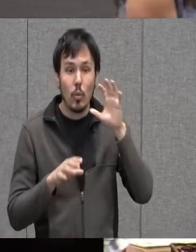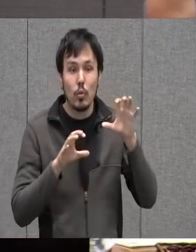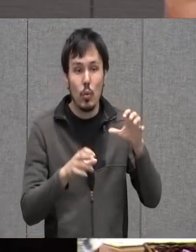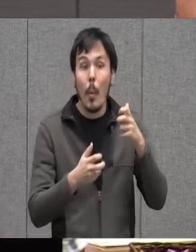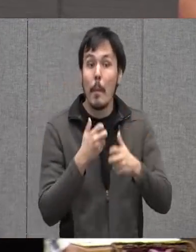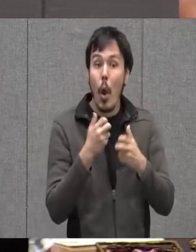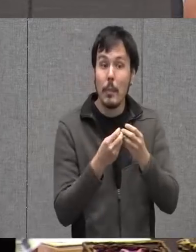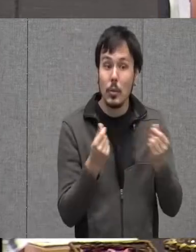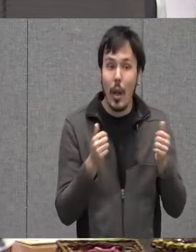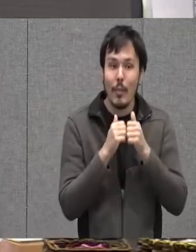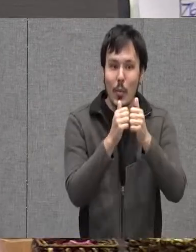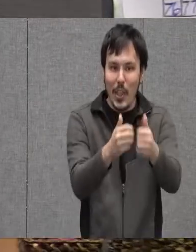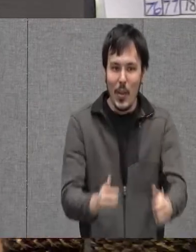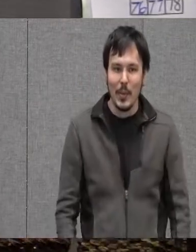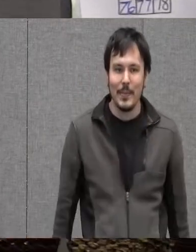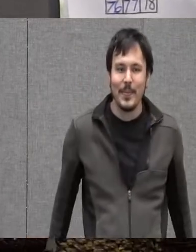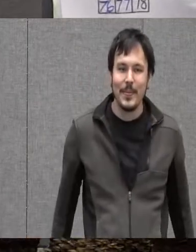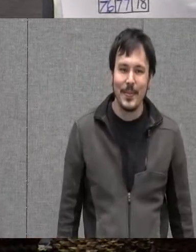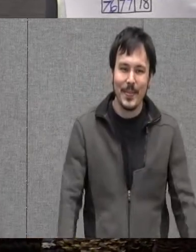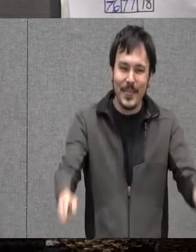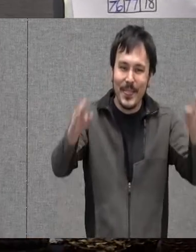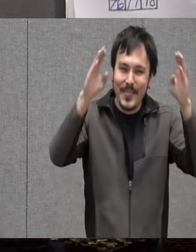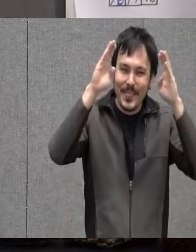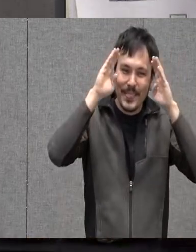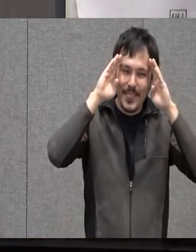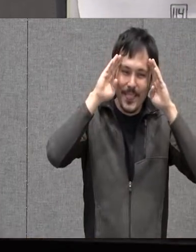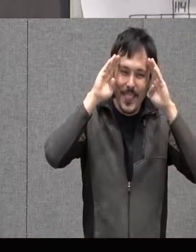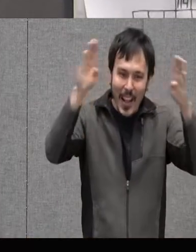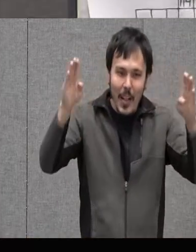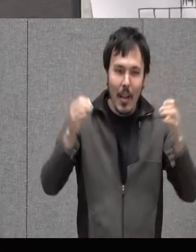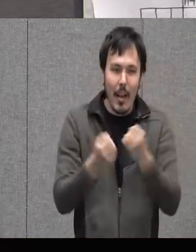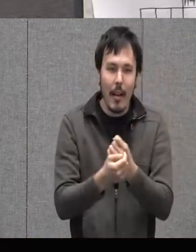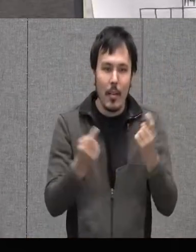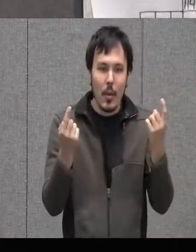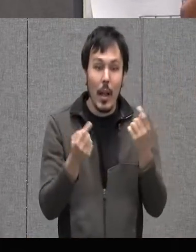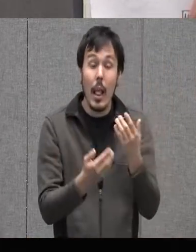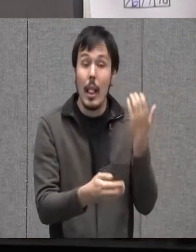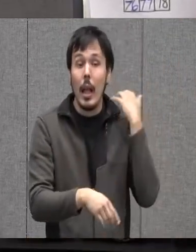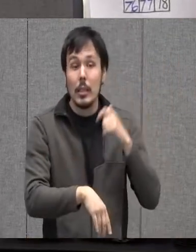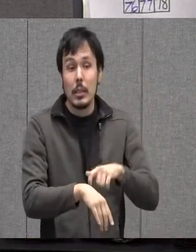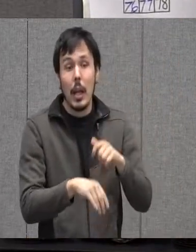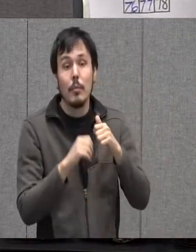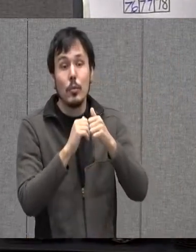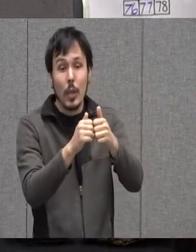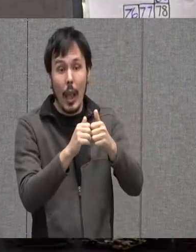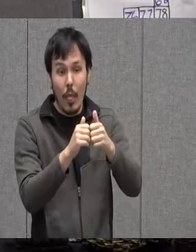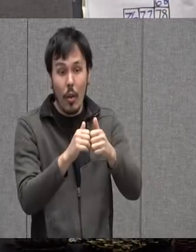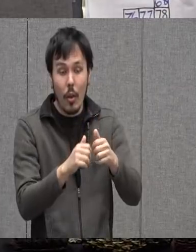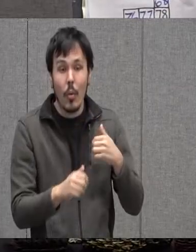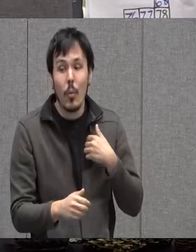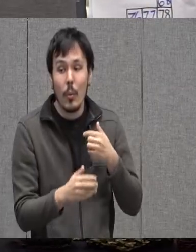you. Hello, everyone. So last time we were together, we were working on Carol's